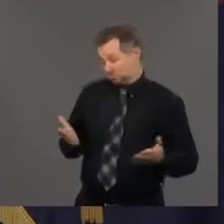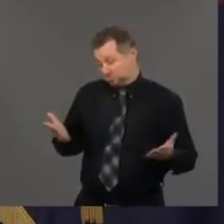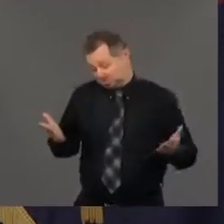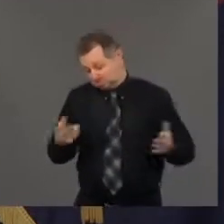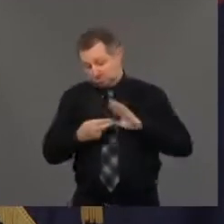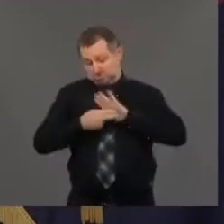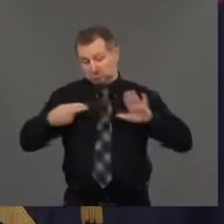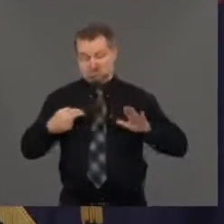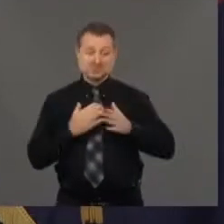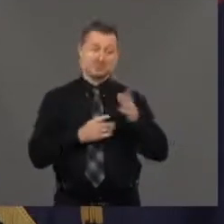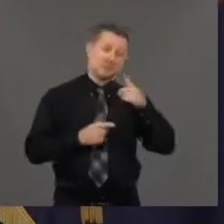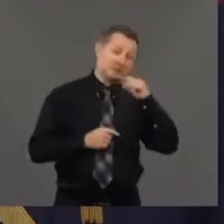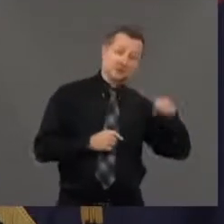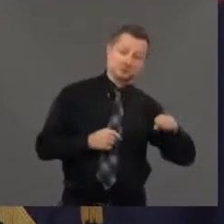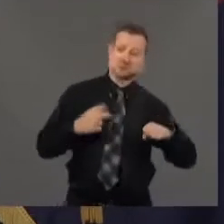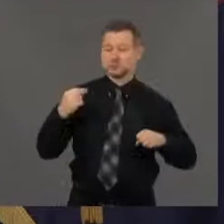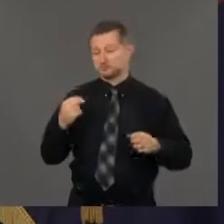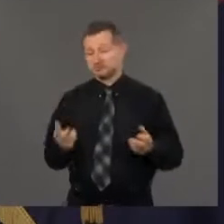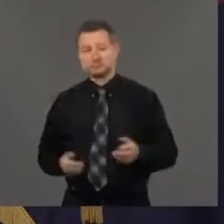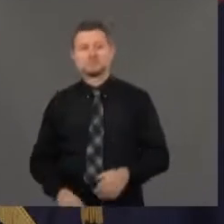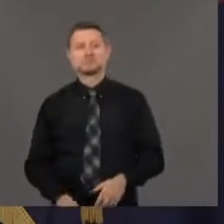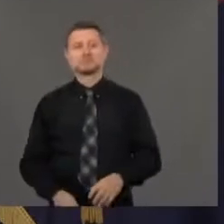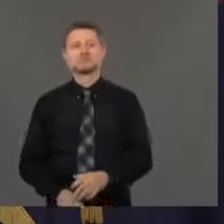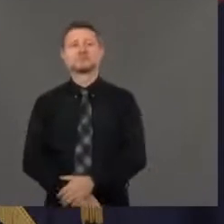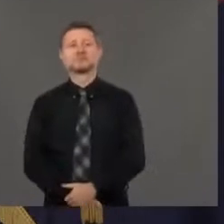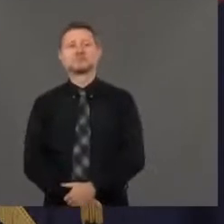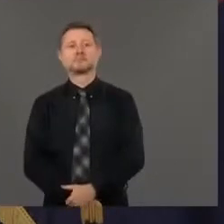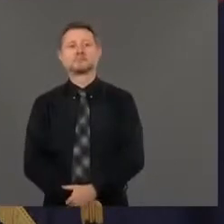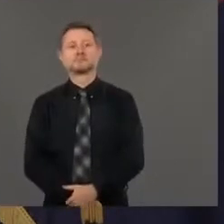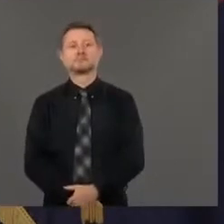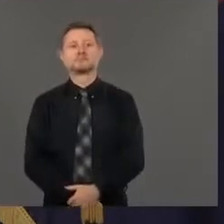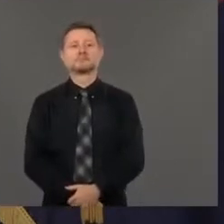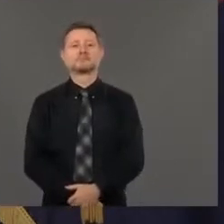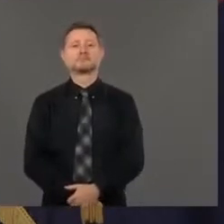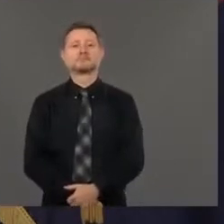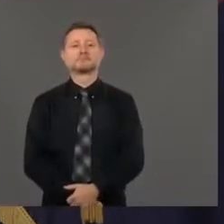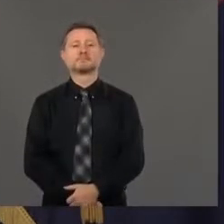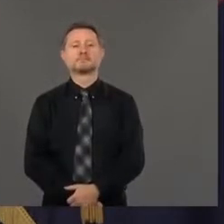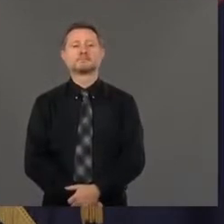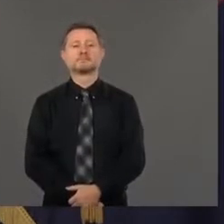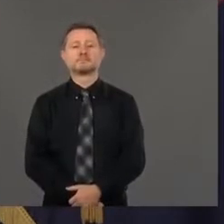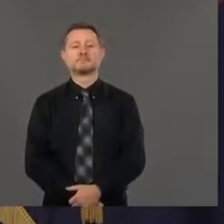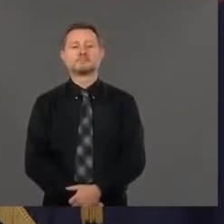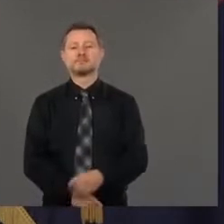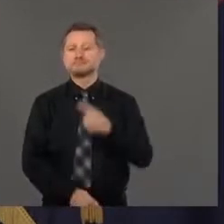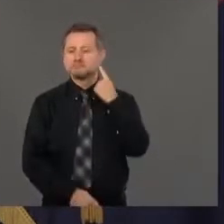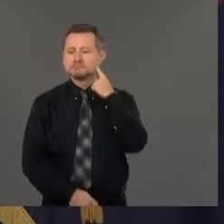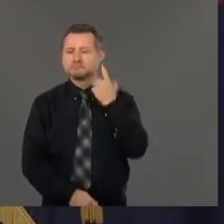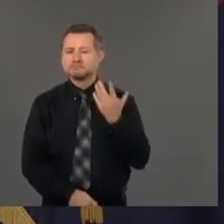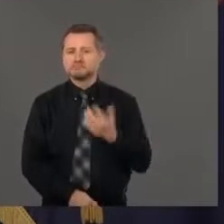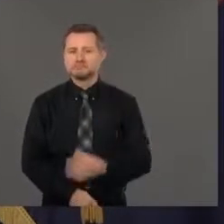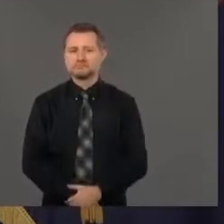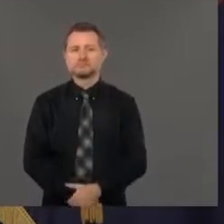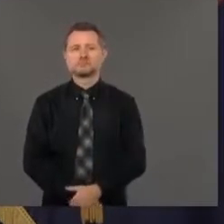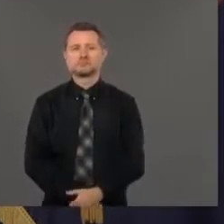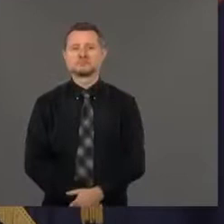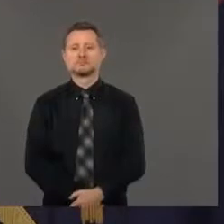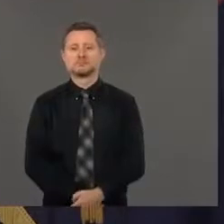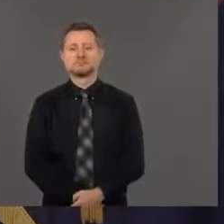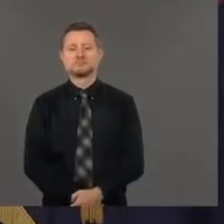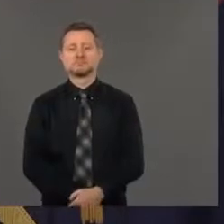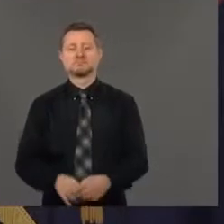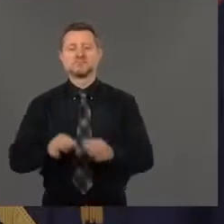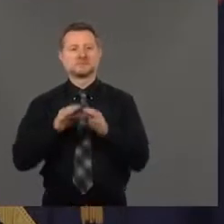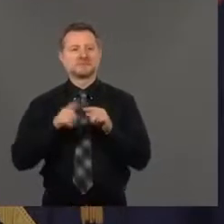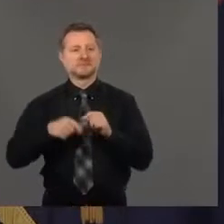you talked about the percentage testing positive with the floor being 5% and the ceiling being 9%. Given that New York is